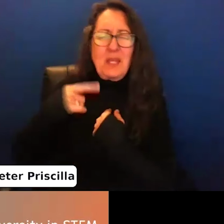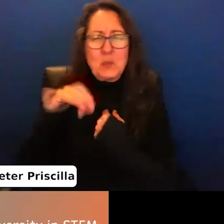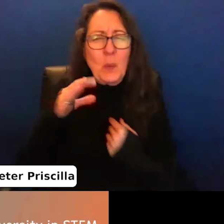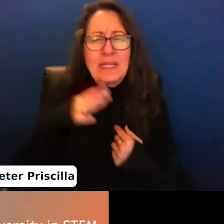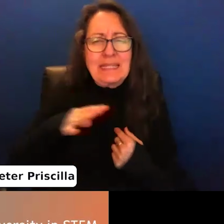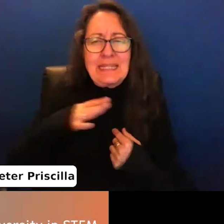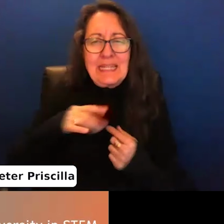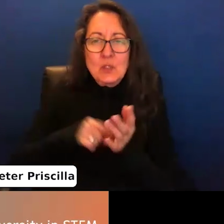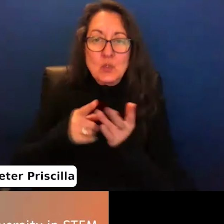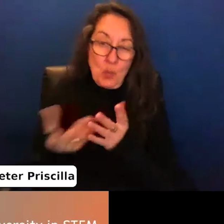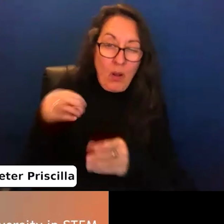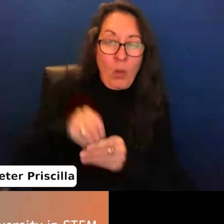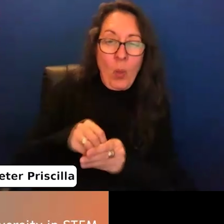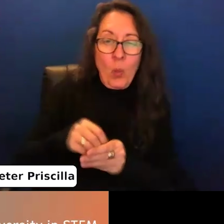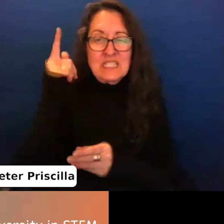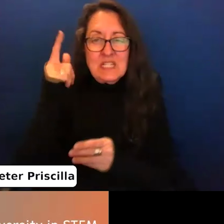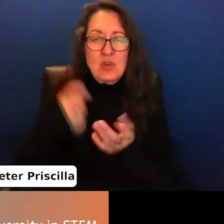that.